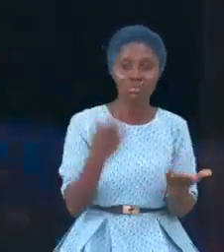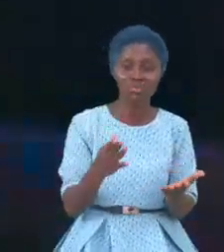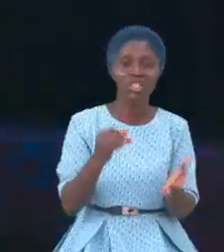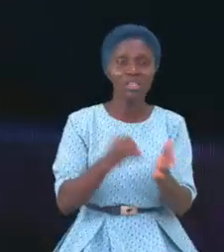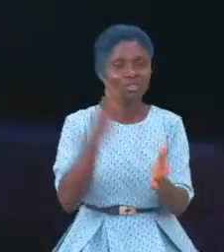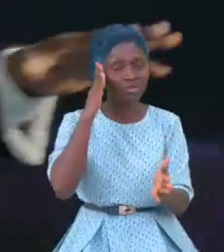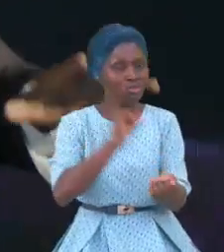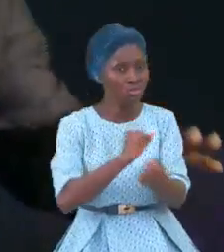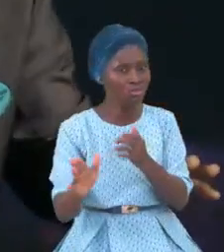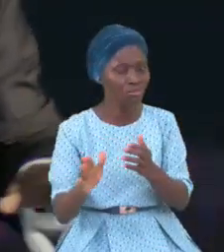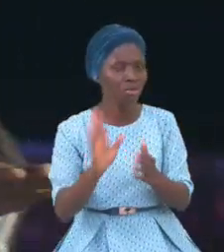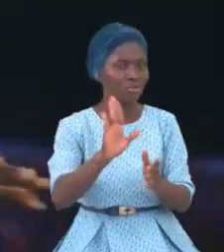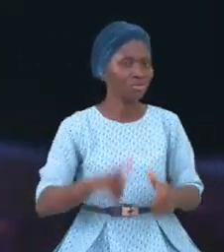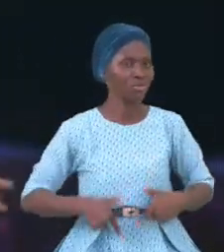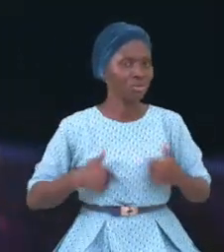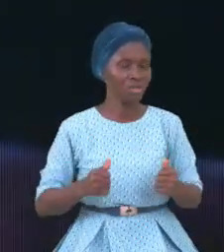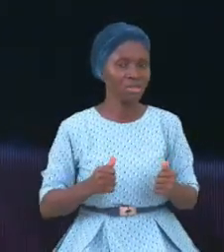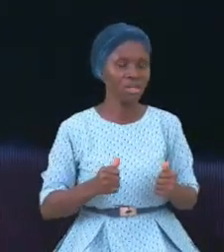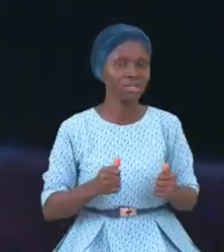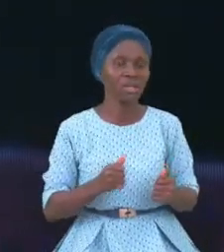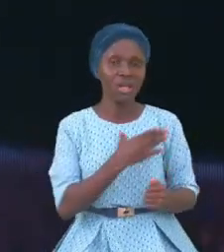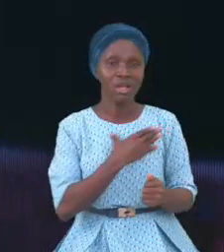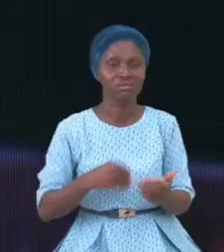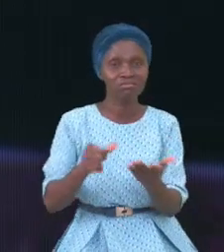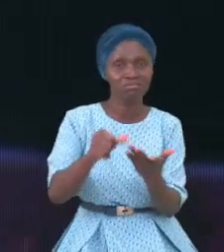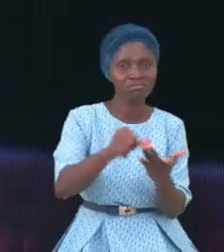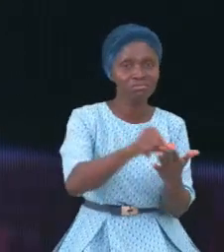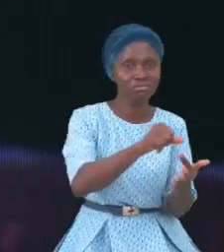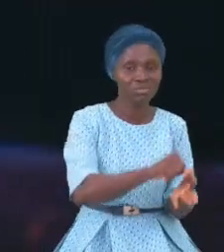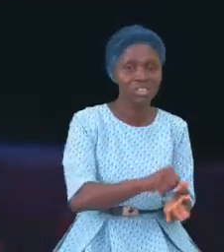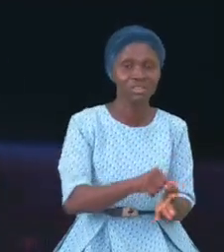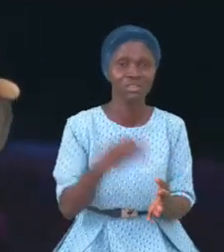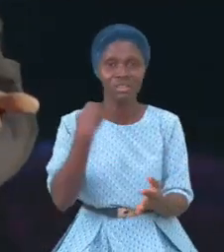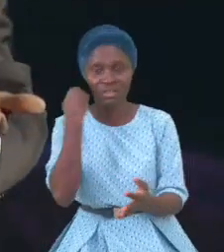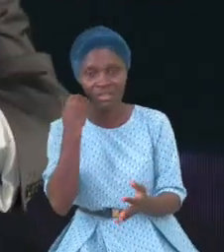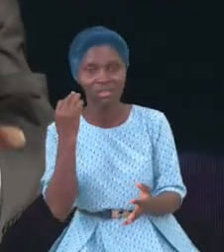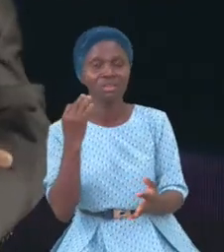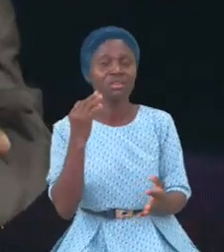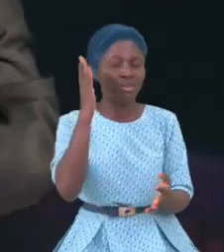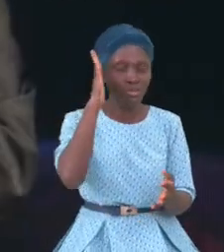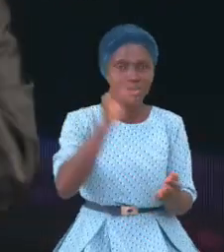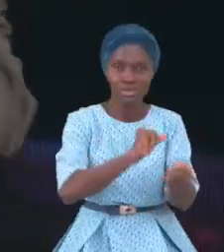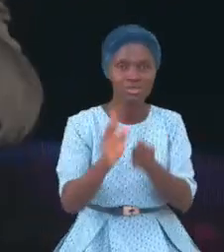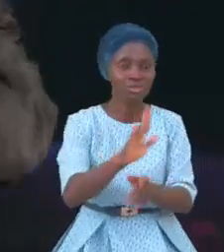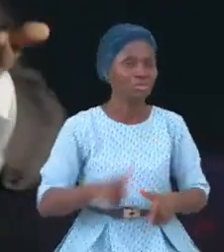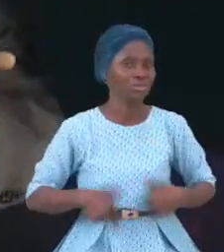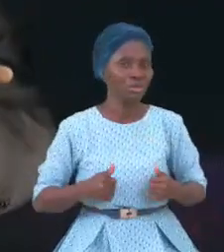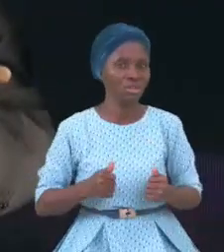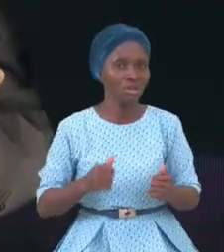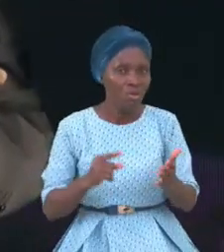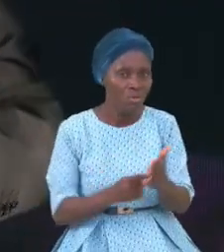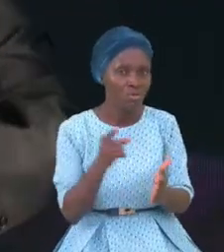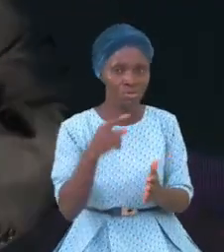your life. Going from woman to woman, man to man, will destroy your life. Once you are saying it every time, and you are telling